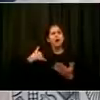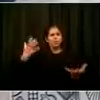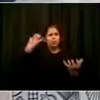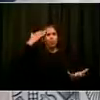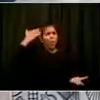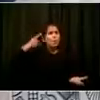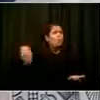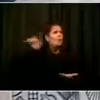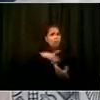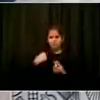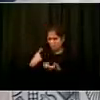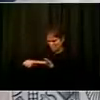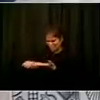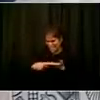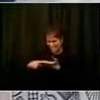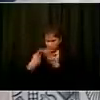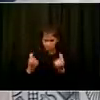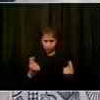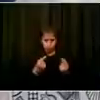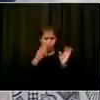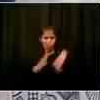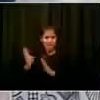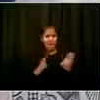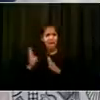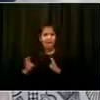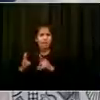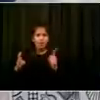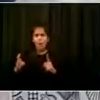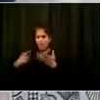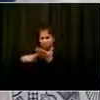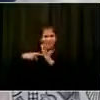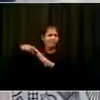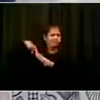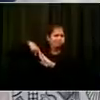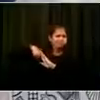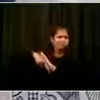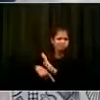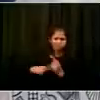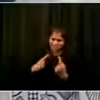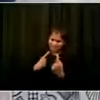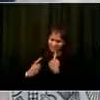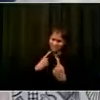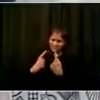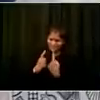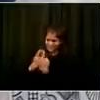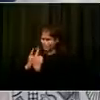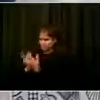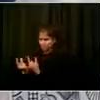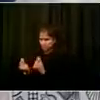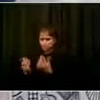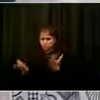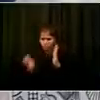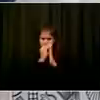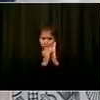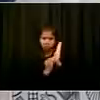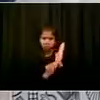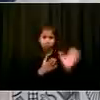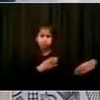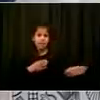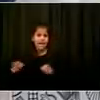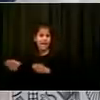us. Because it will require all of us to participate. And parents, I'm going to tell you right now, we're going to need you to play an active